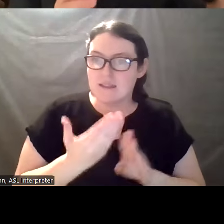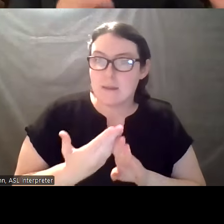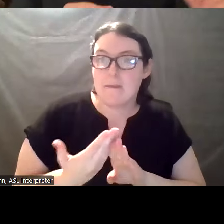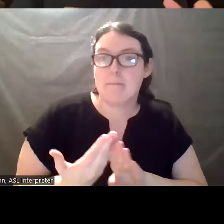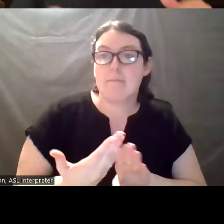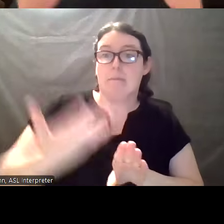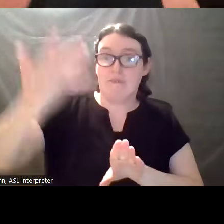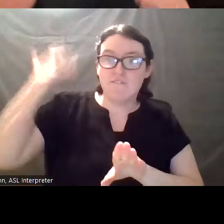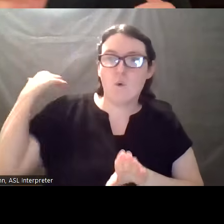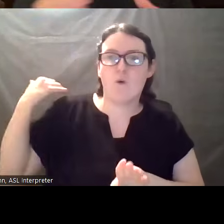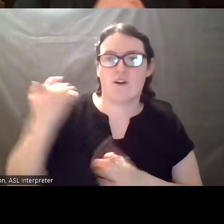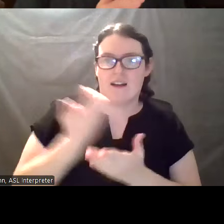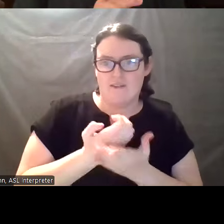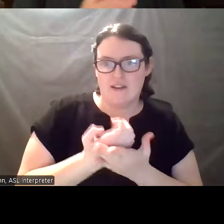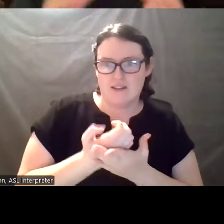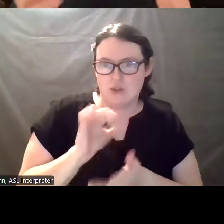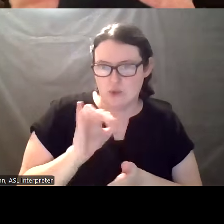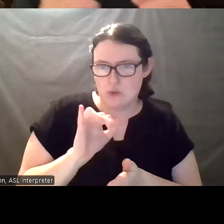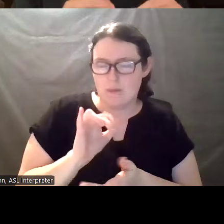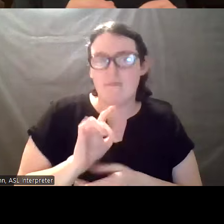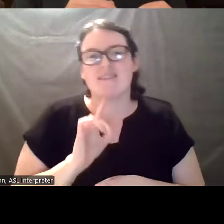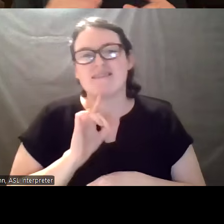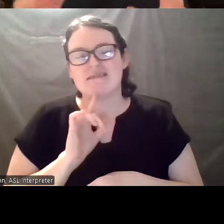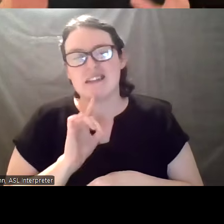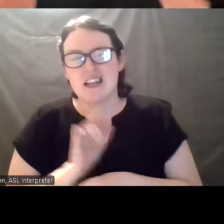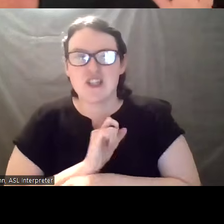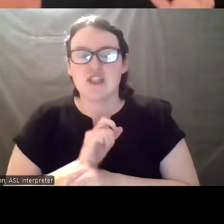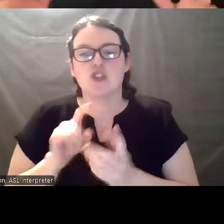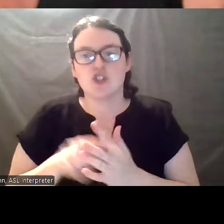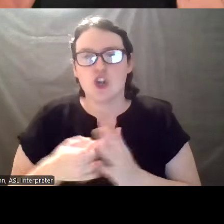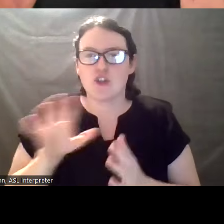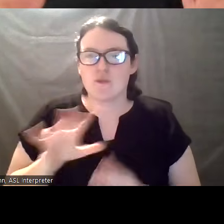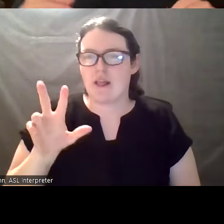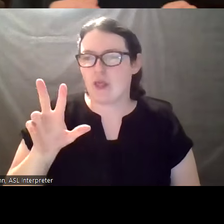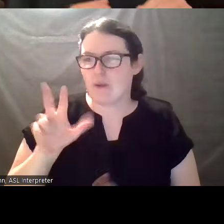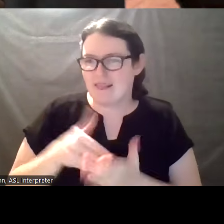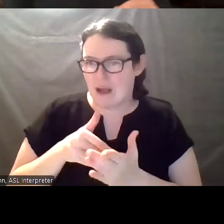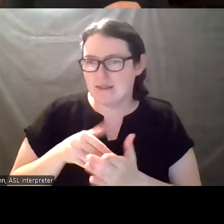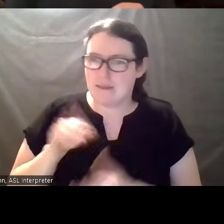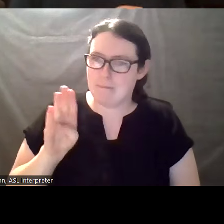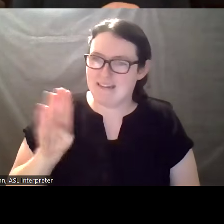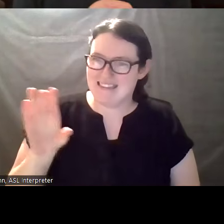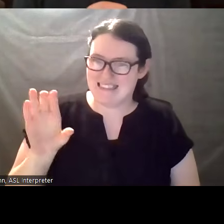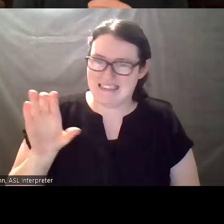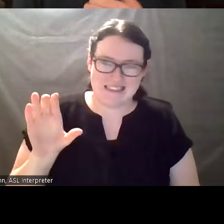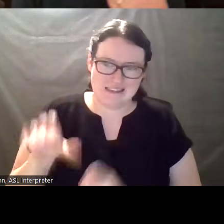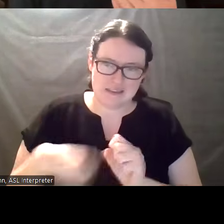that earlier evidence, but the real focus of the book starts in the vicinity of 3000 BC, a little bit before that.